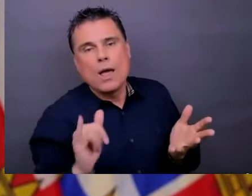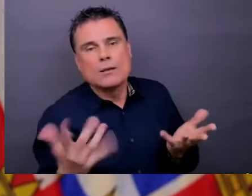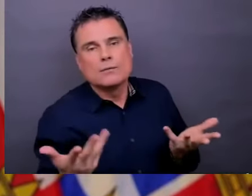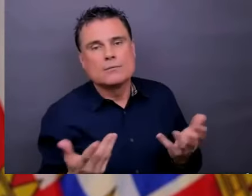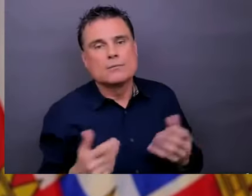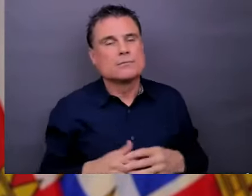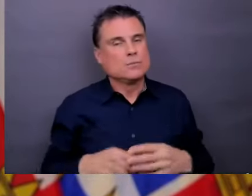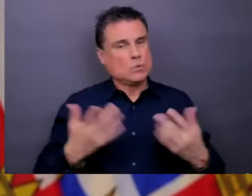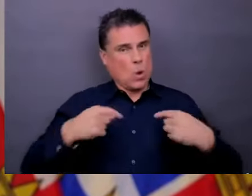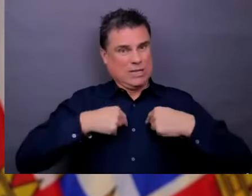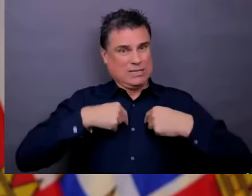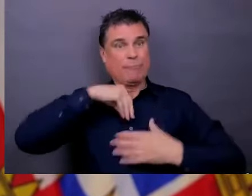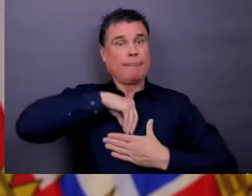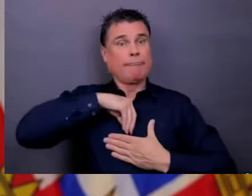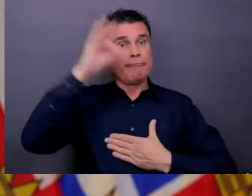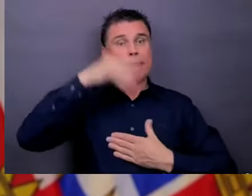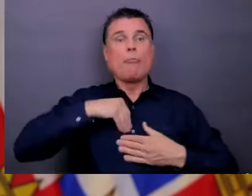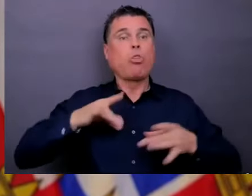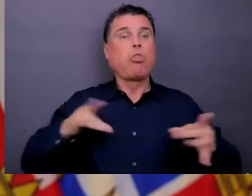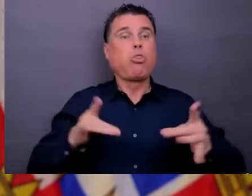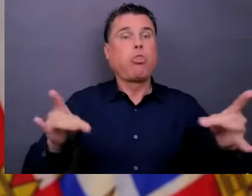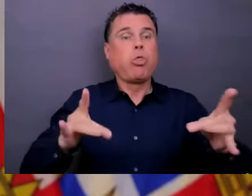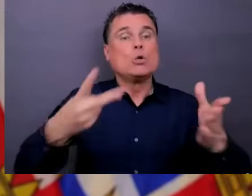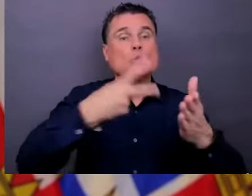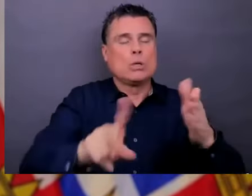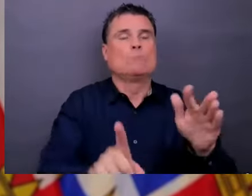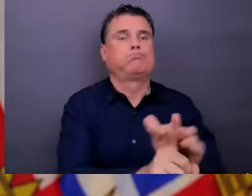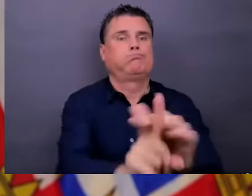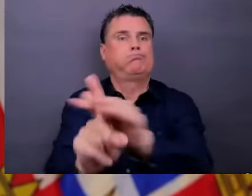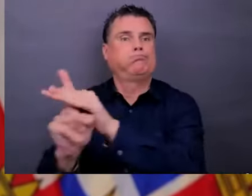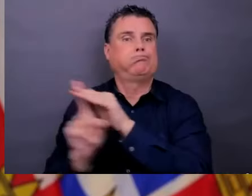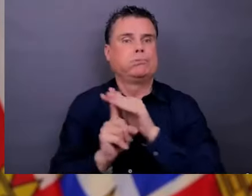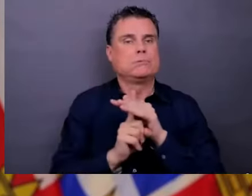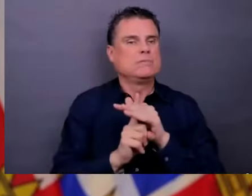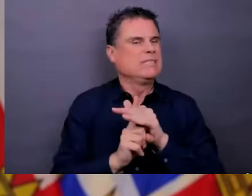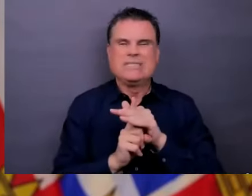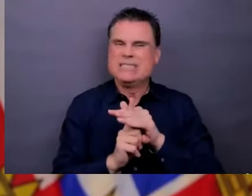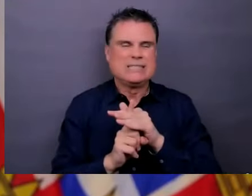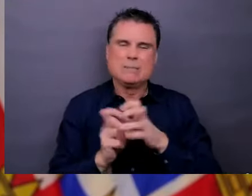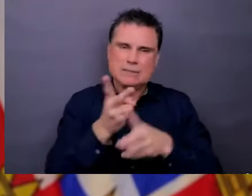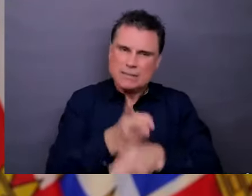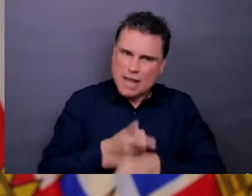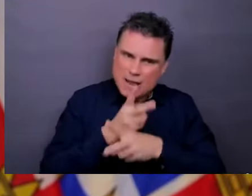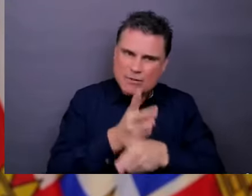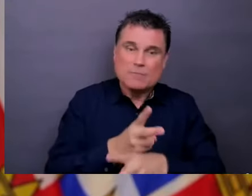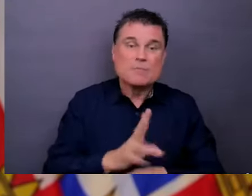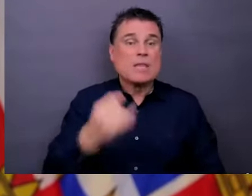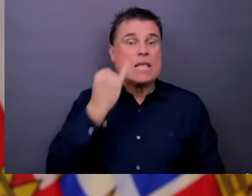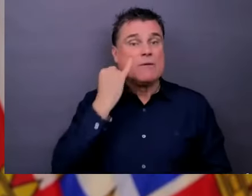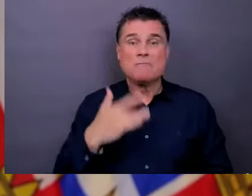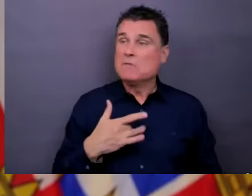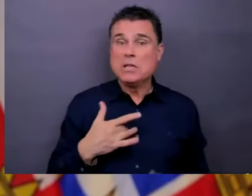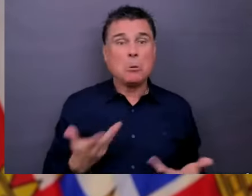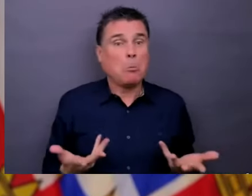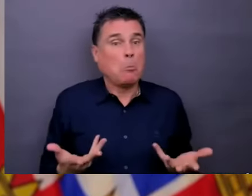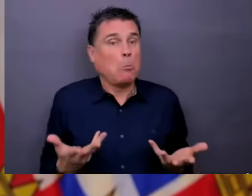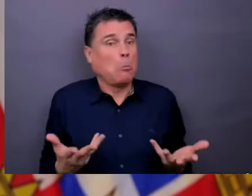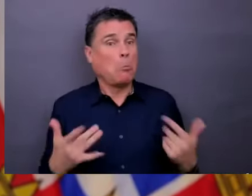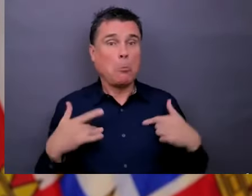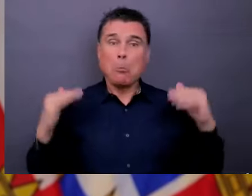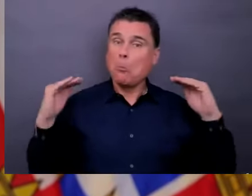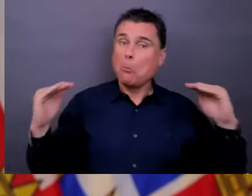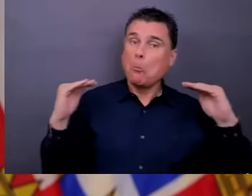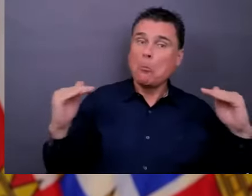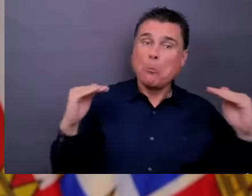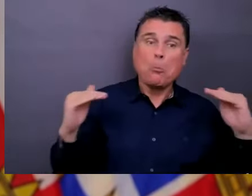out of control, which is why everything that we do individually makes a difference collectively.